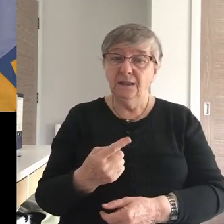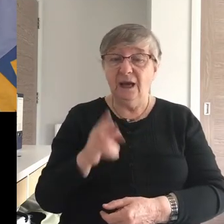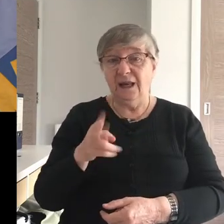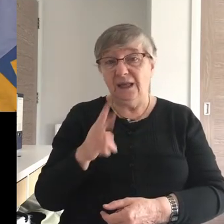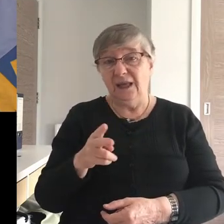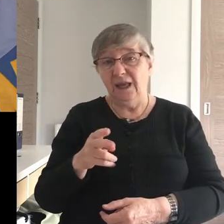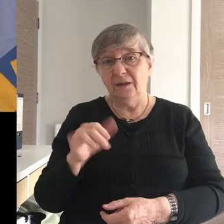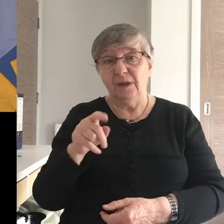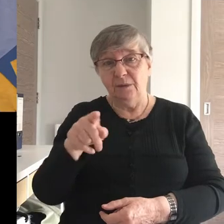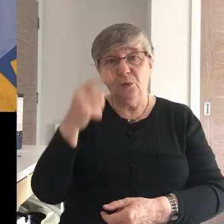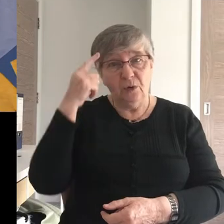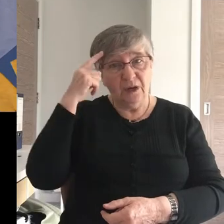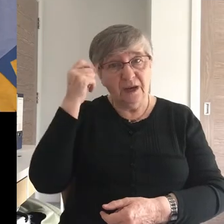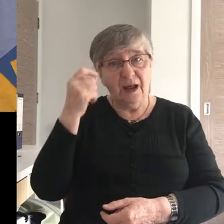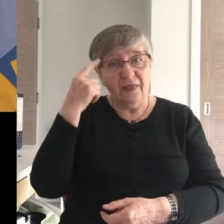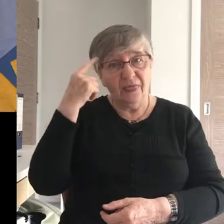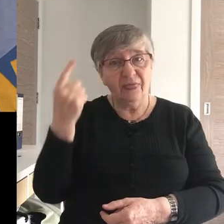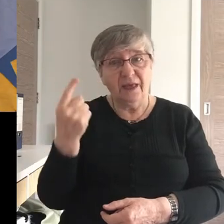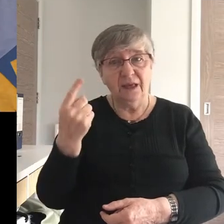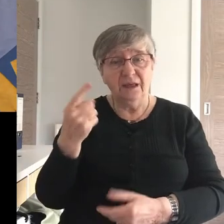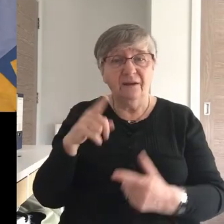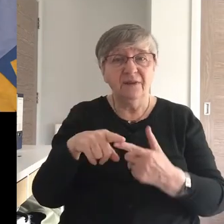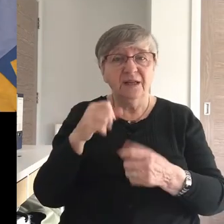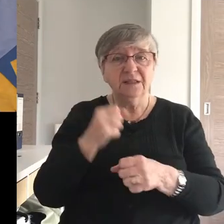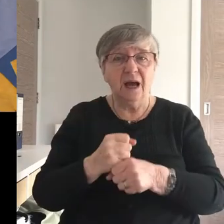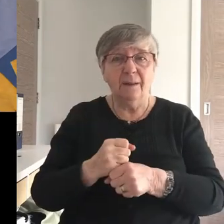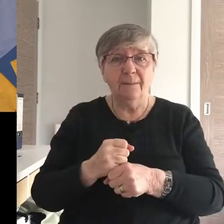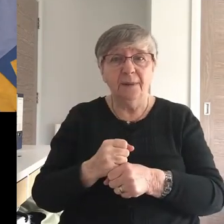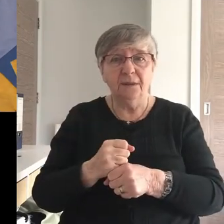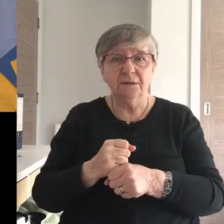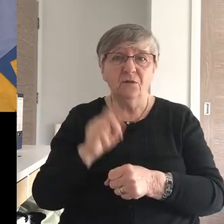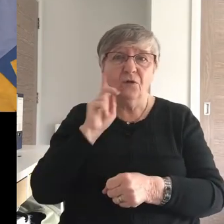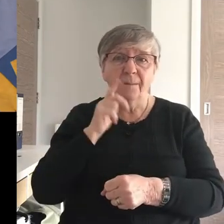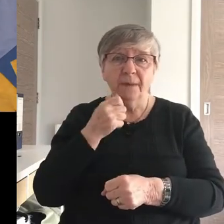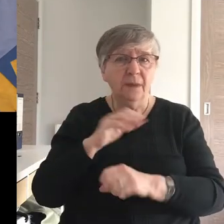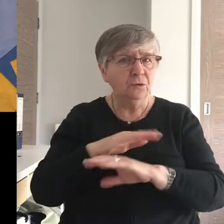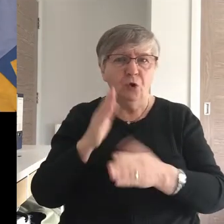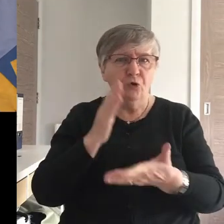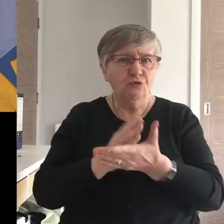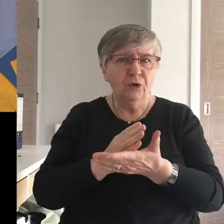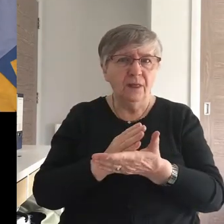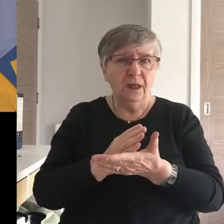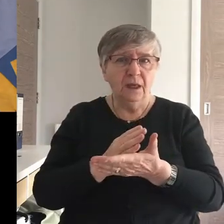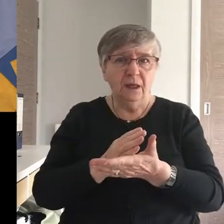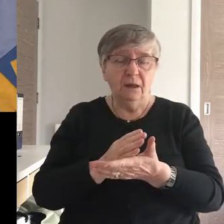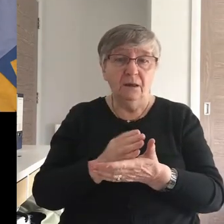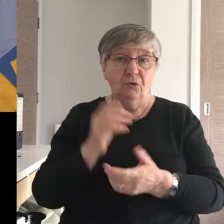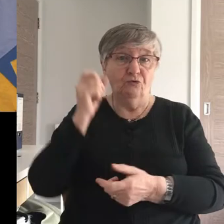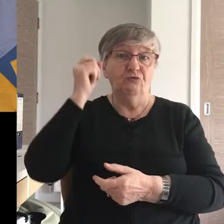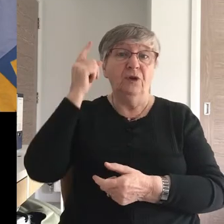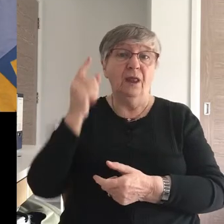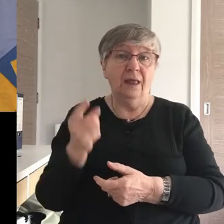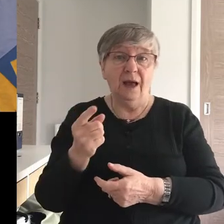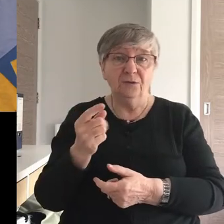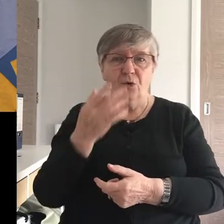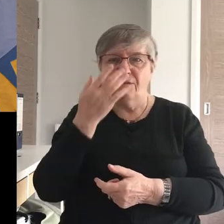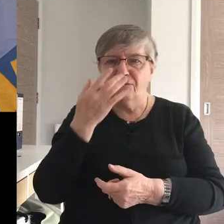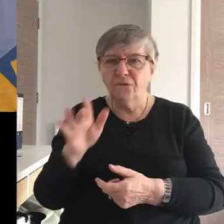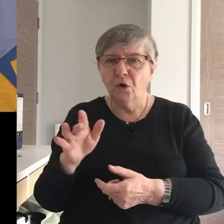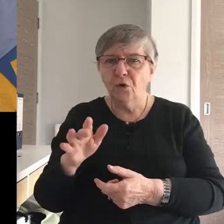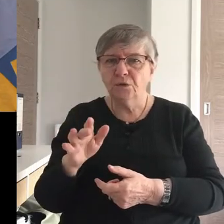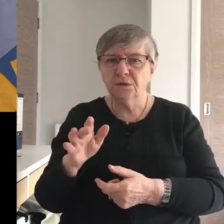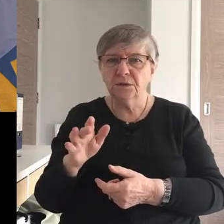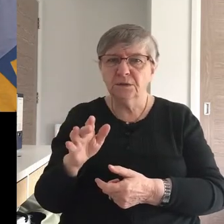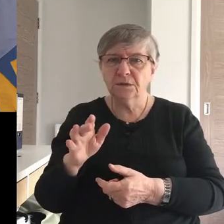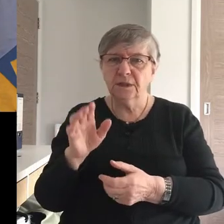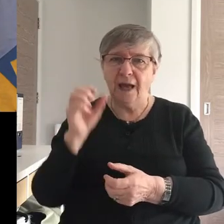can probably think of instances and examples of folks not really being all that aware and having a false